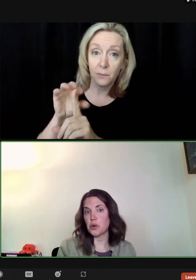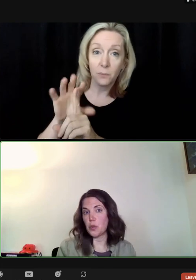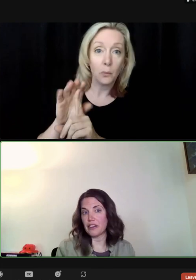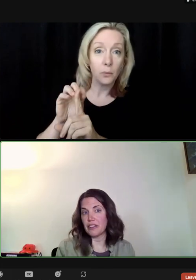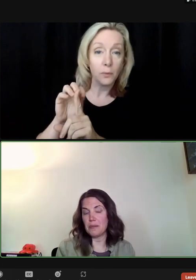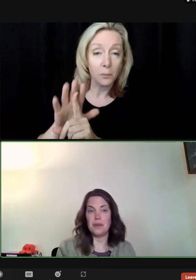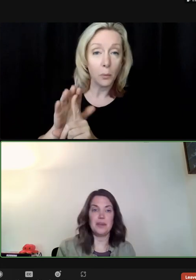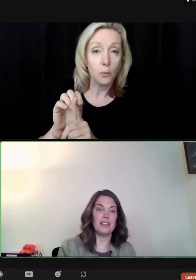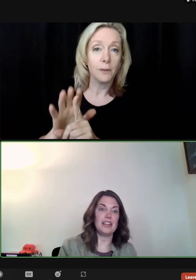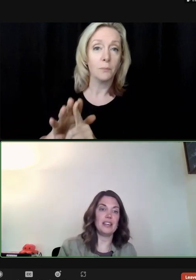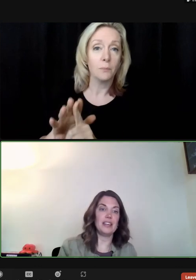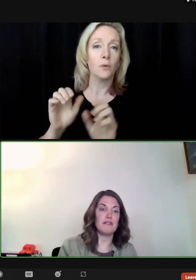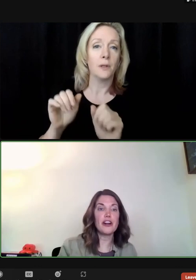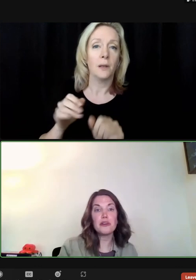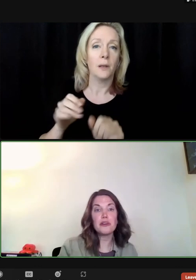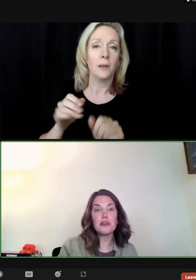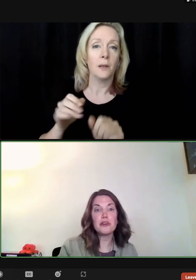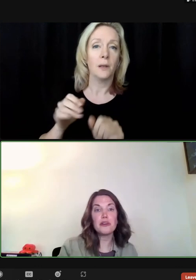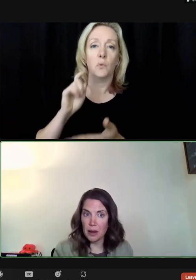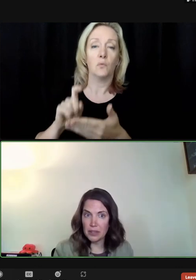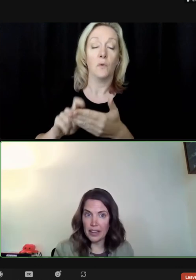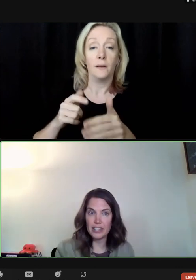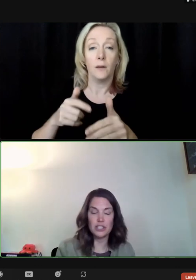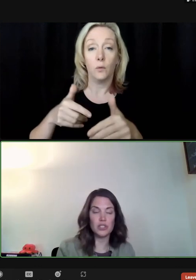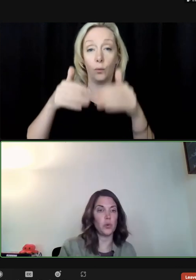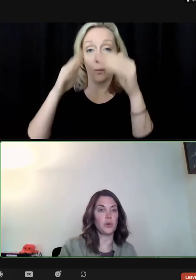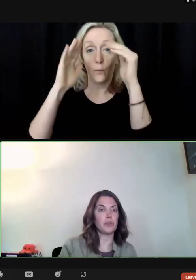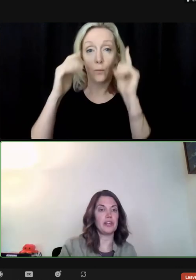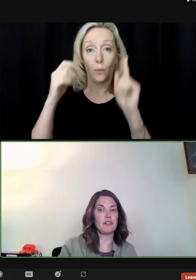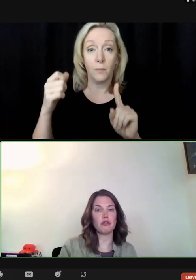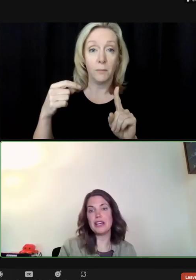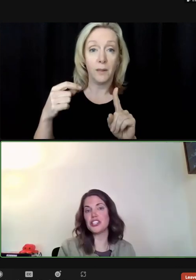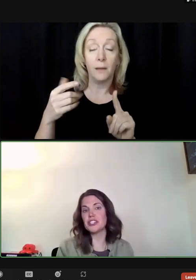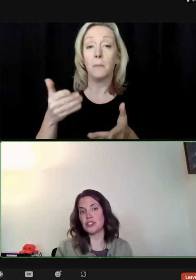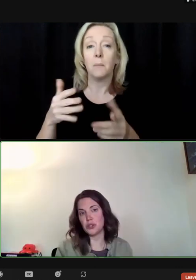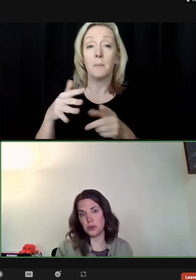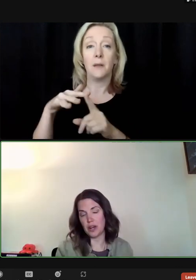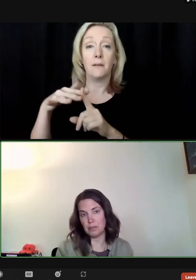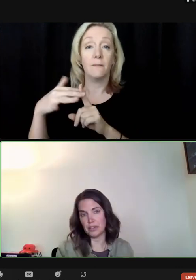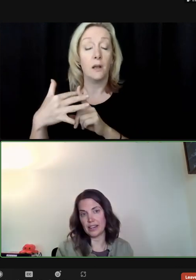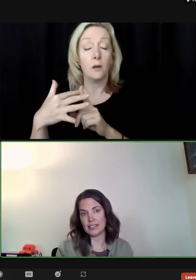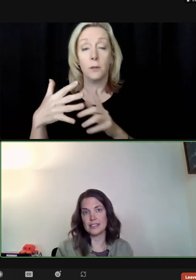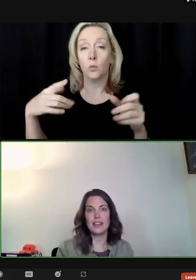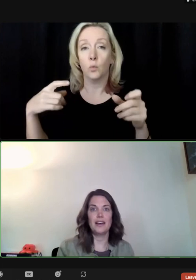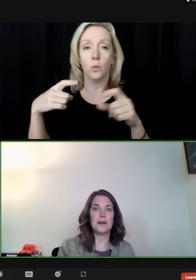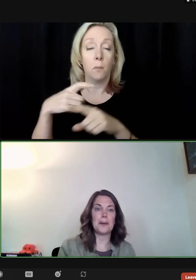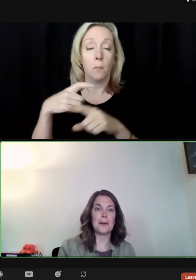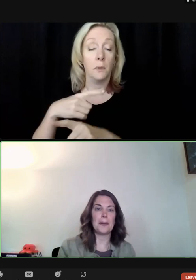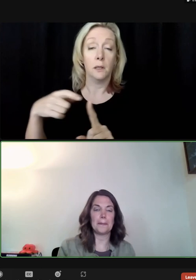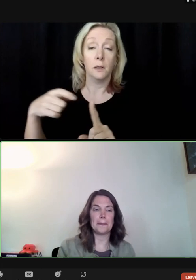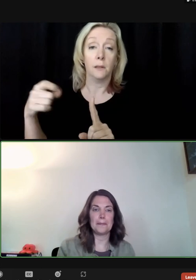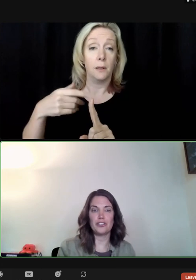if we're not aware that maybe the environment is too complex or the information is too